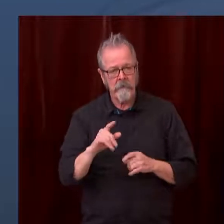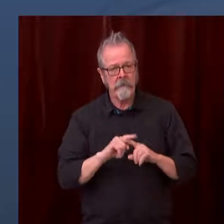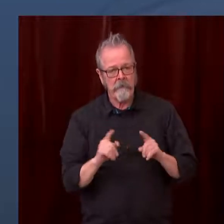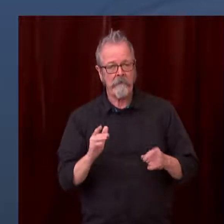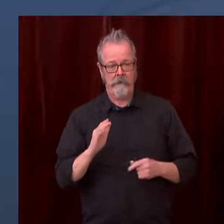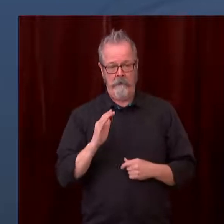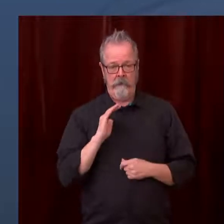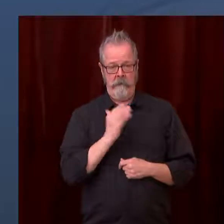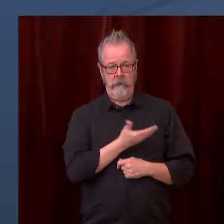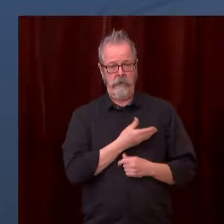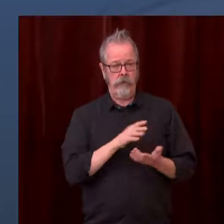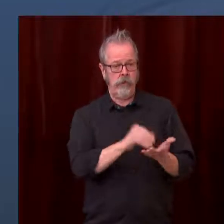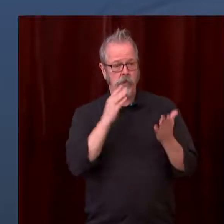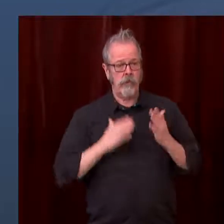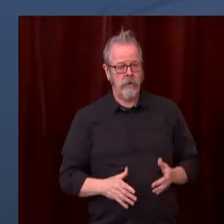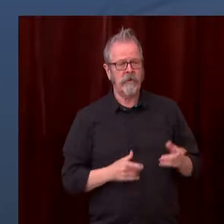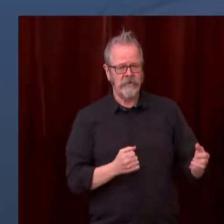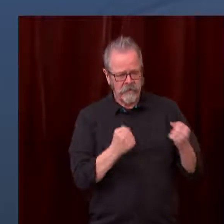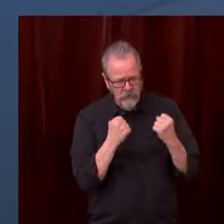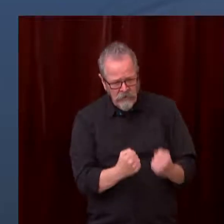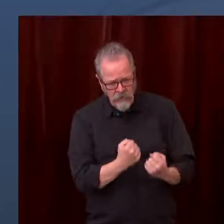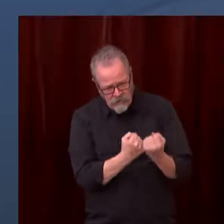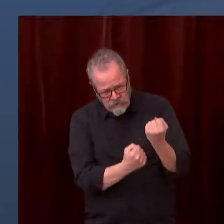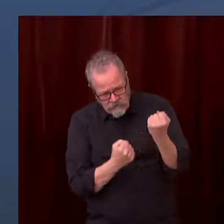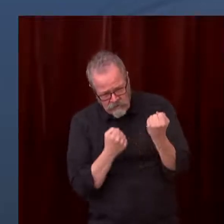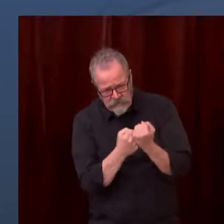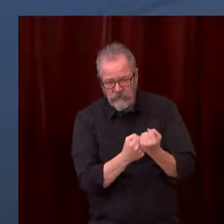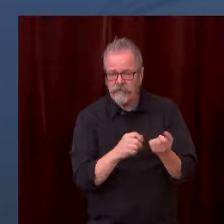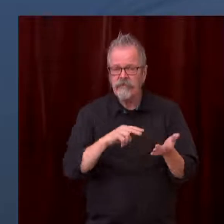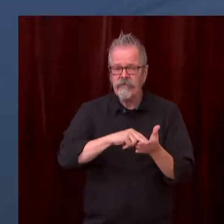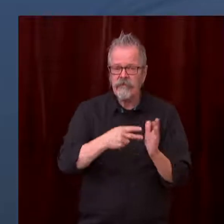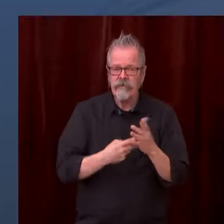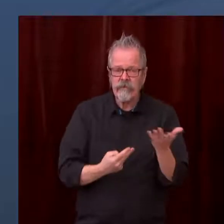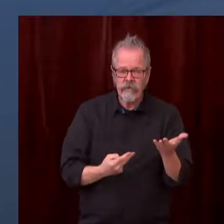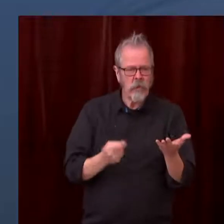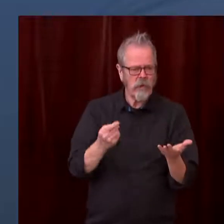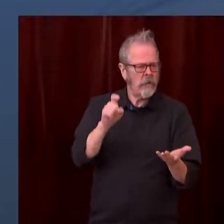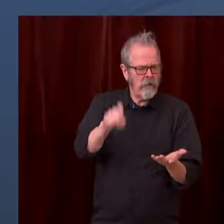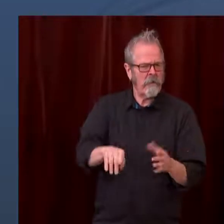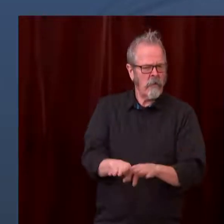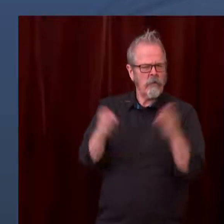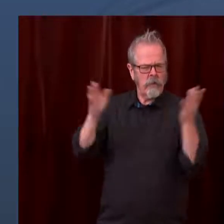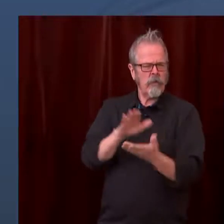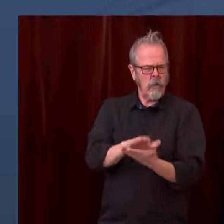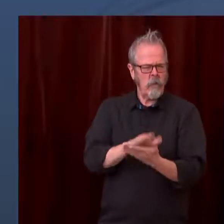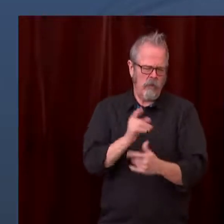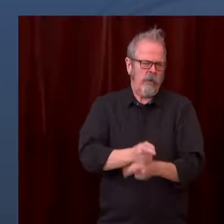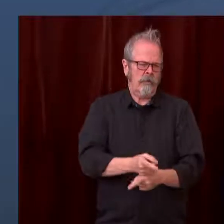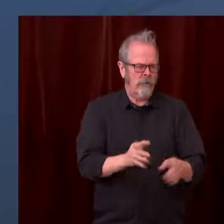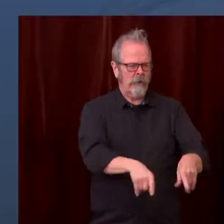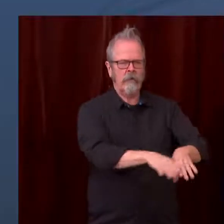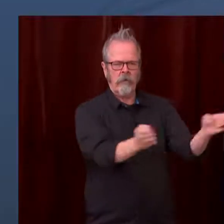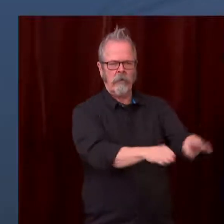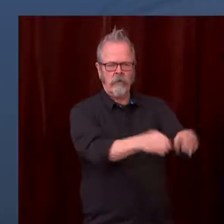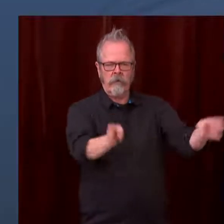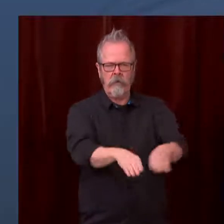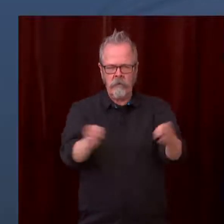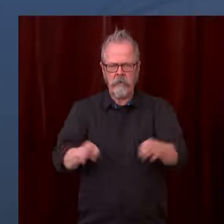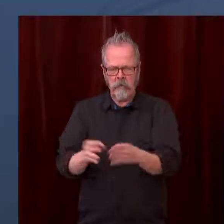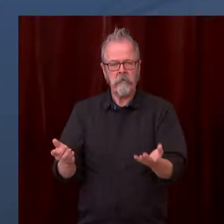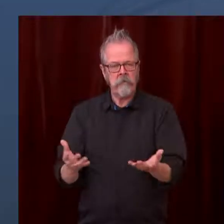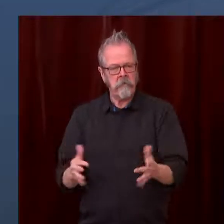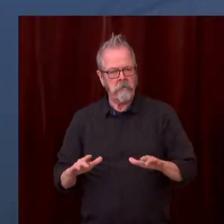out of college was a high school teacher for 2 years. And one of my nieces is teaching now back in the classroom